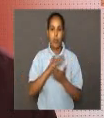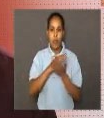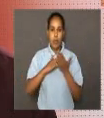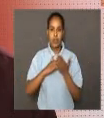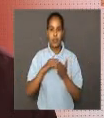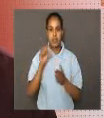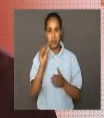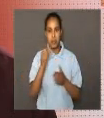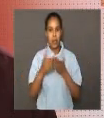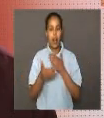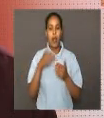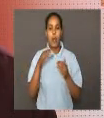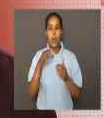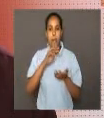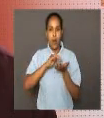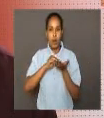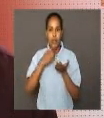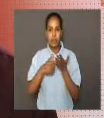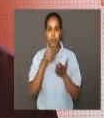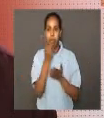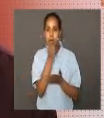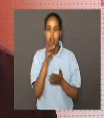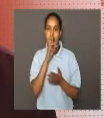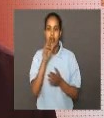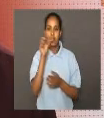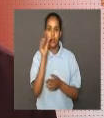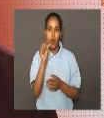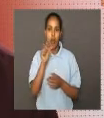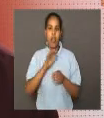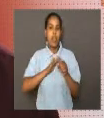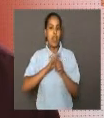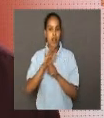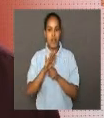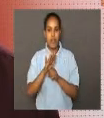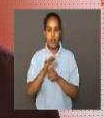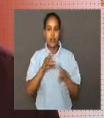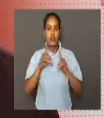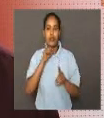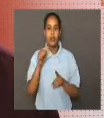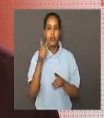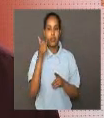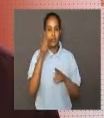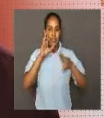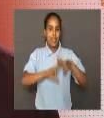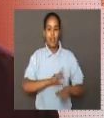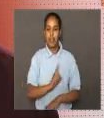molecules. However, these particles are small enough that they do not settle.